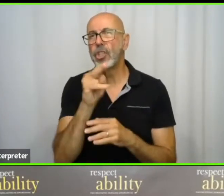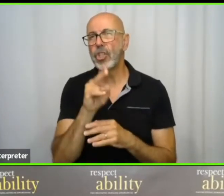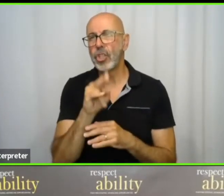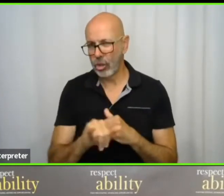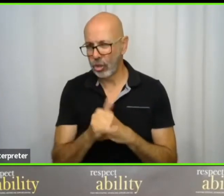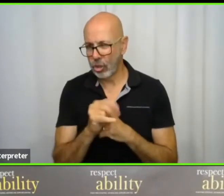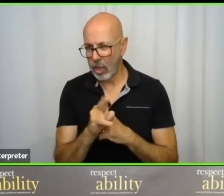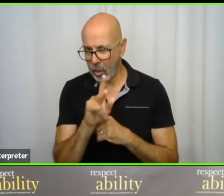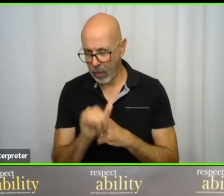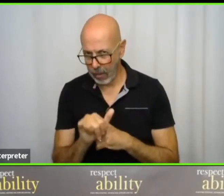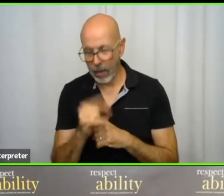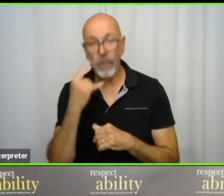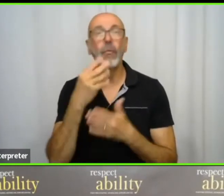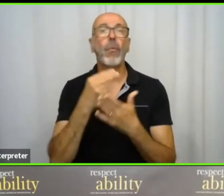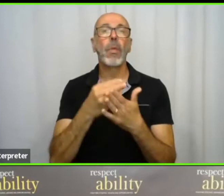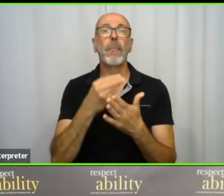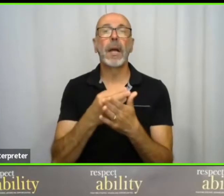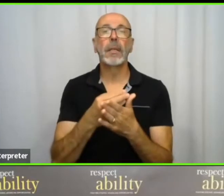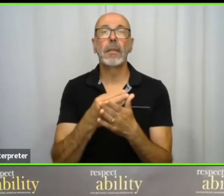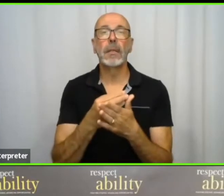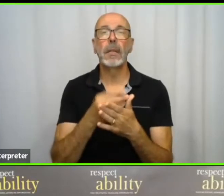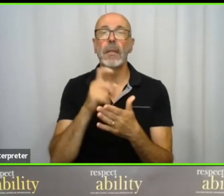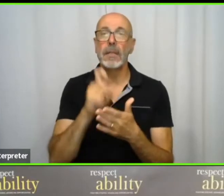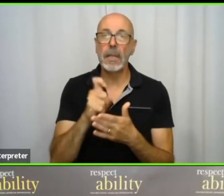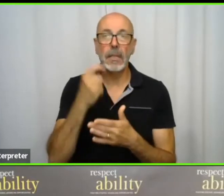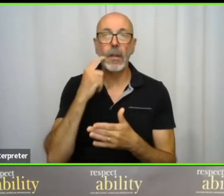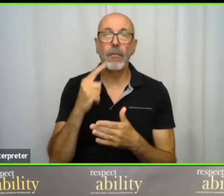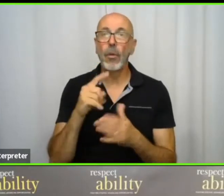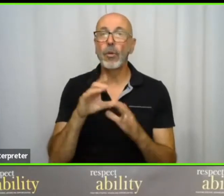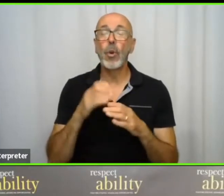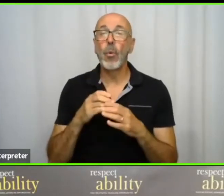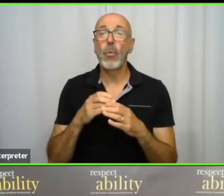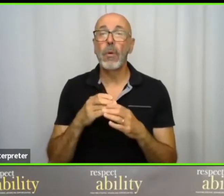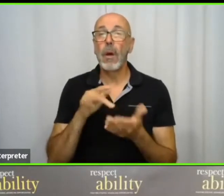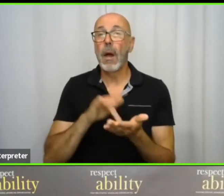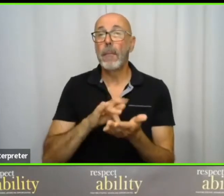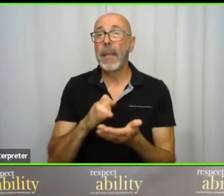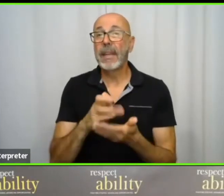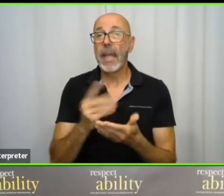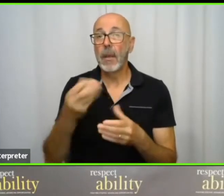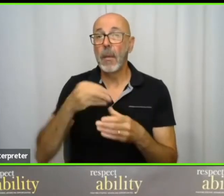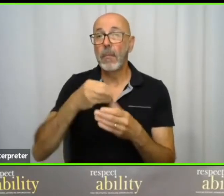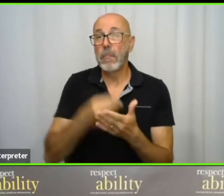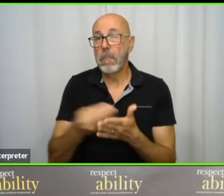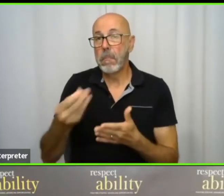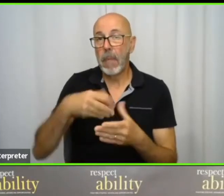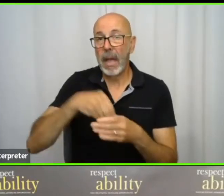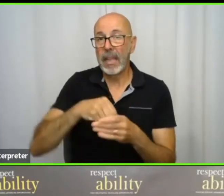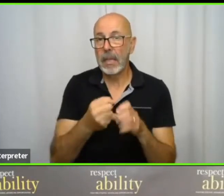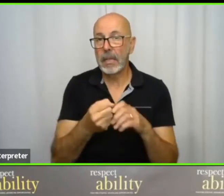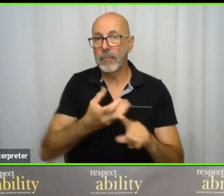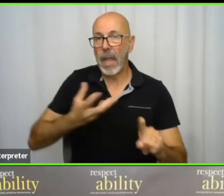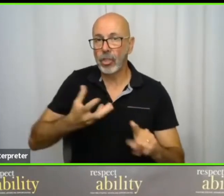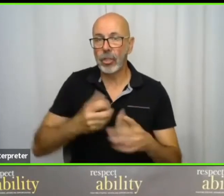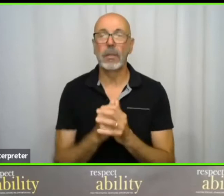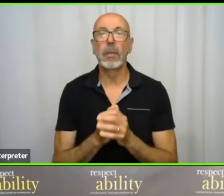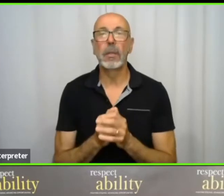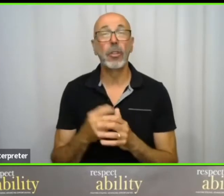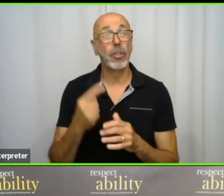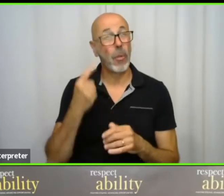money needed to do the Medicaid buy-in expansion. And so I'm excited to either in the